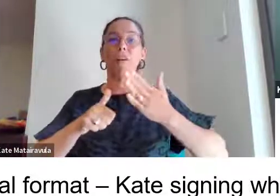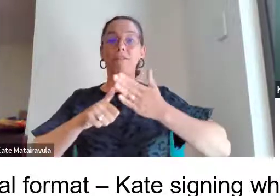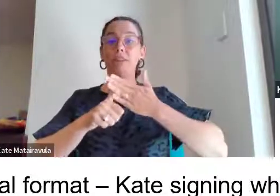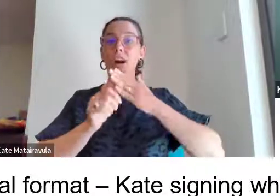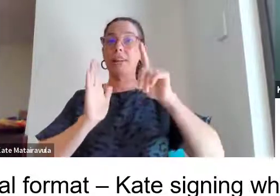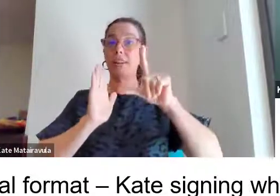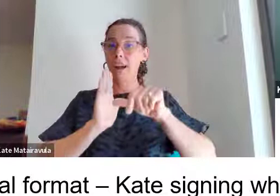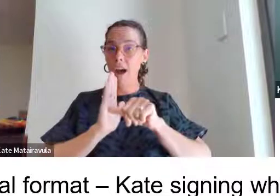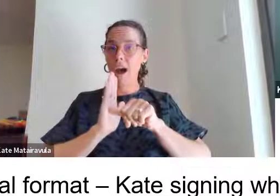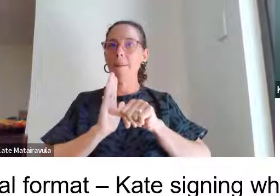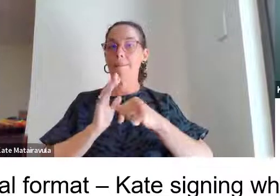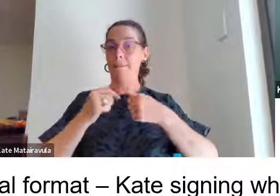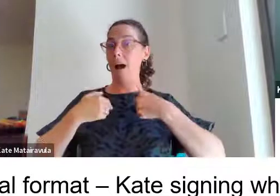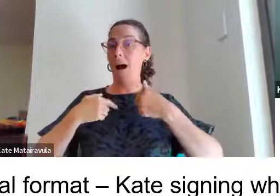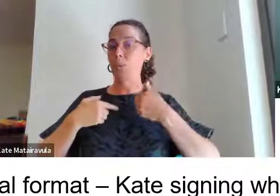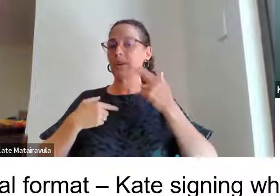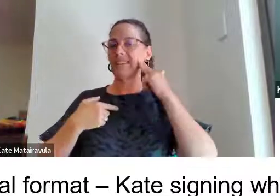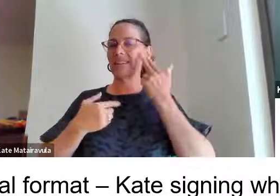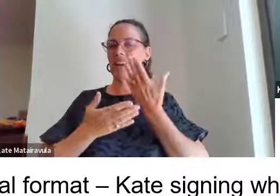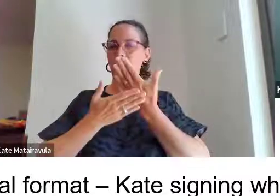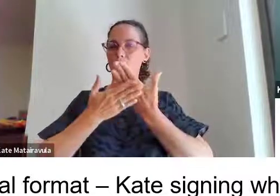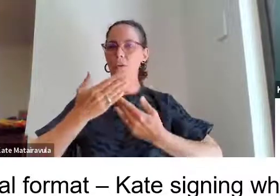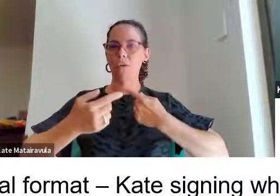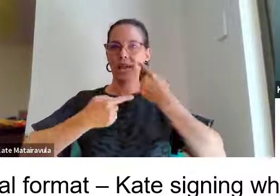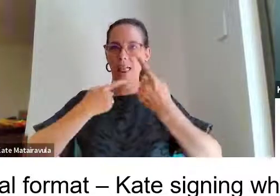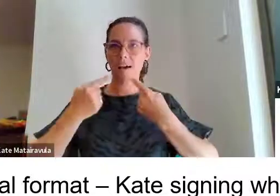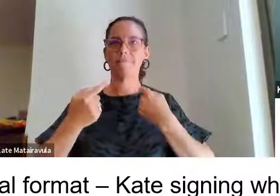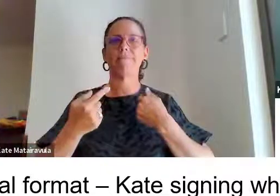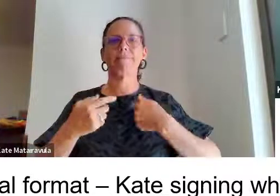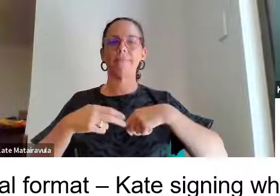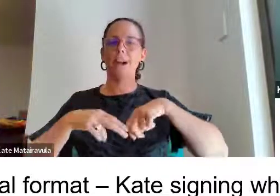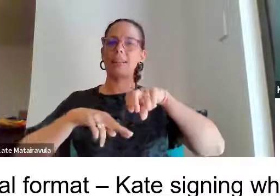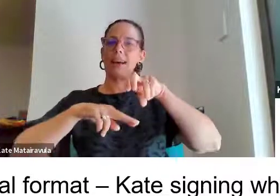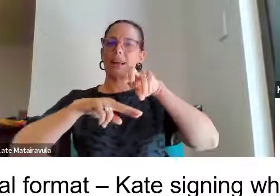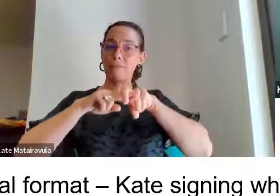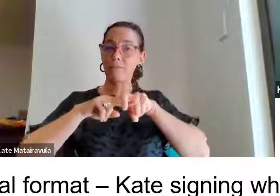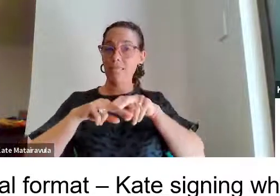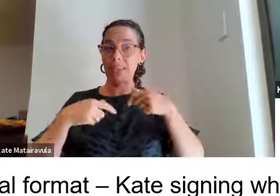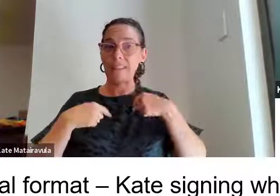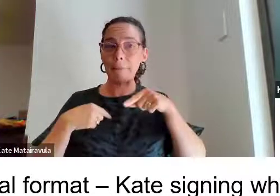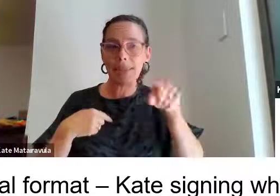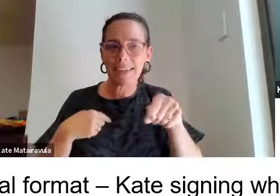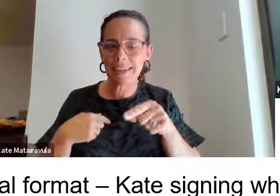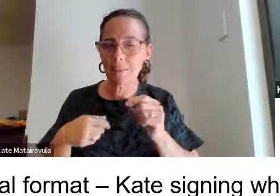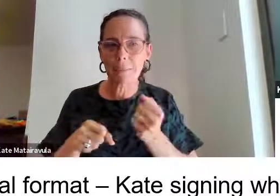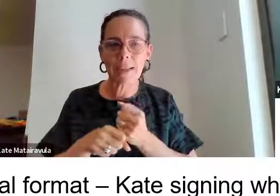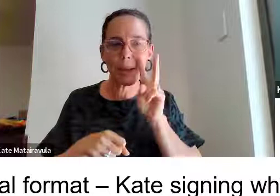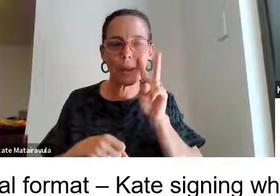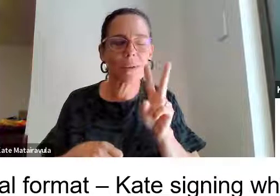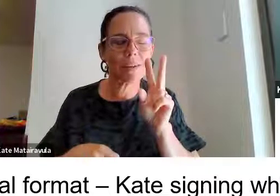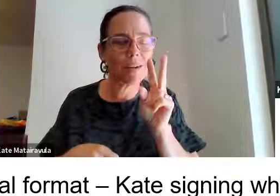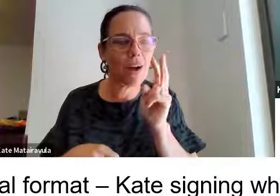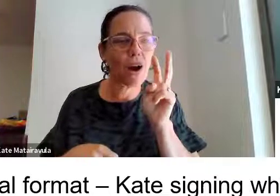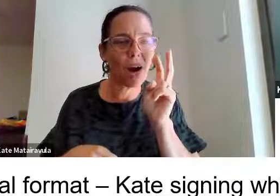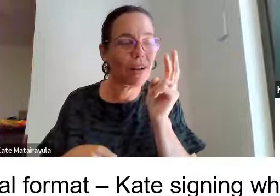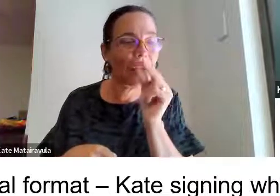So the way that we have delivered it has changed over time. So the first time I was the deaf storyteller, I was sitting at the